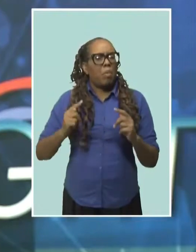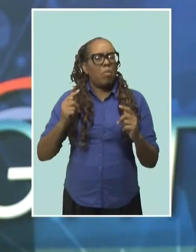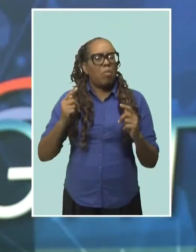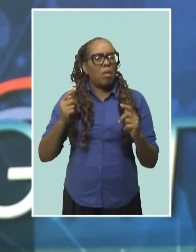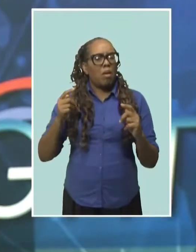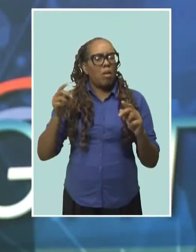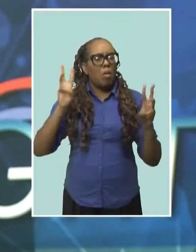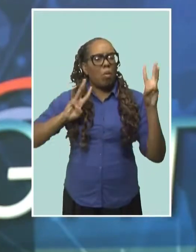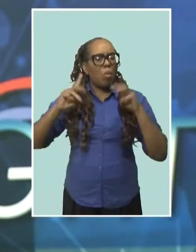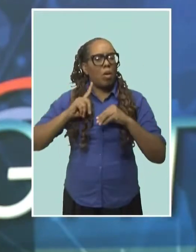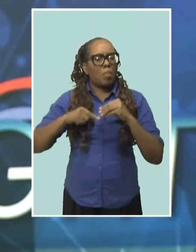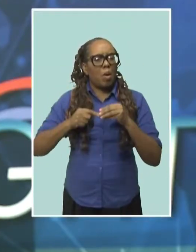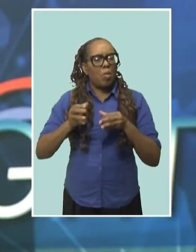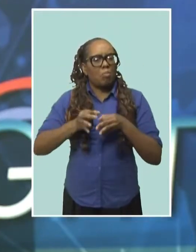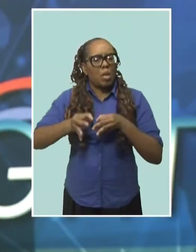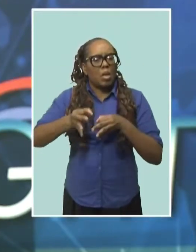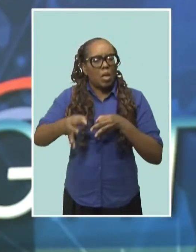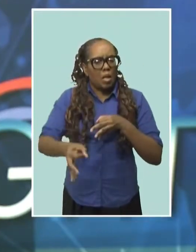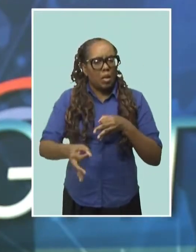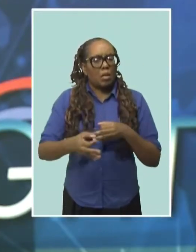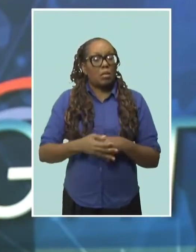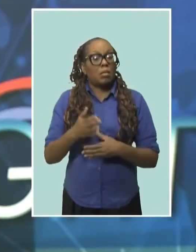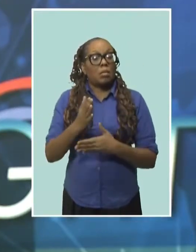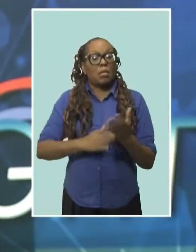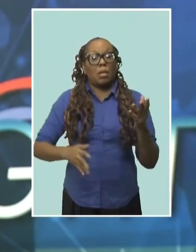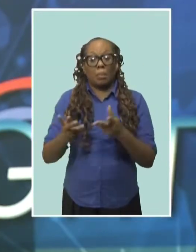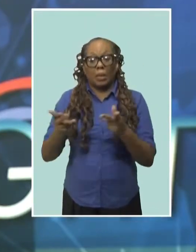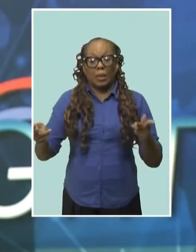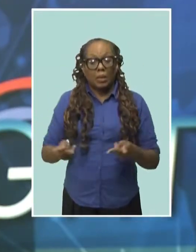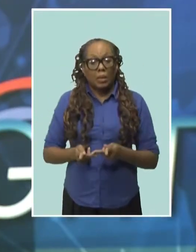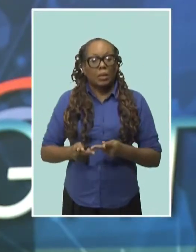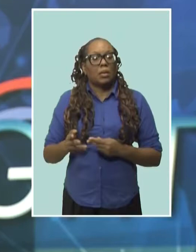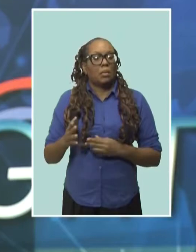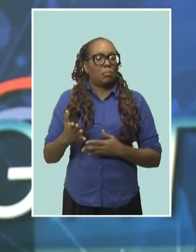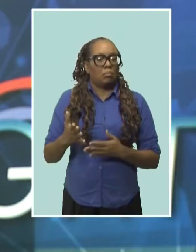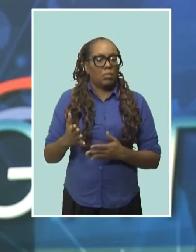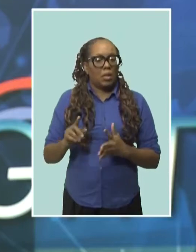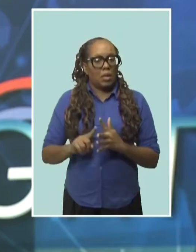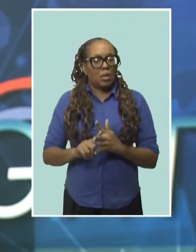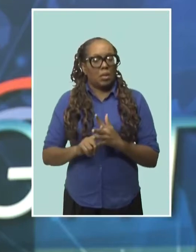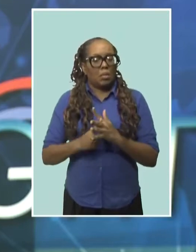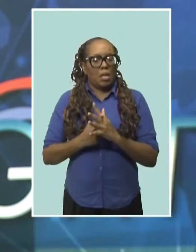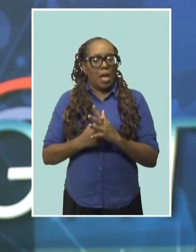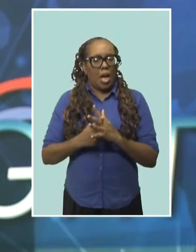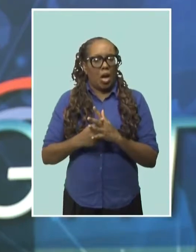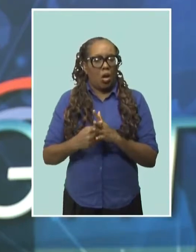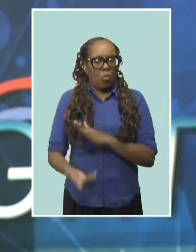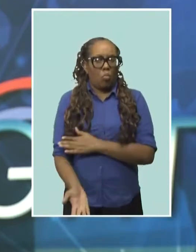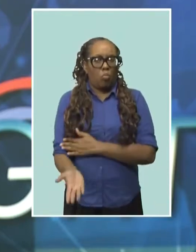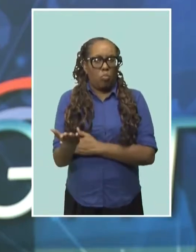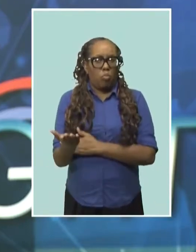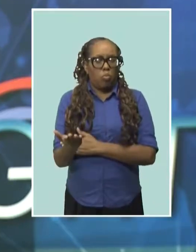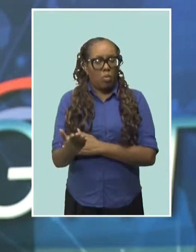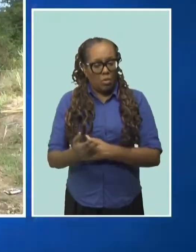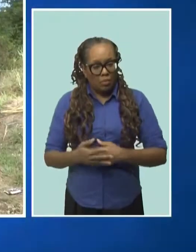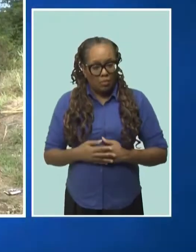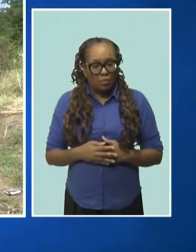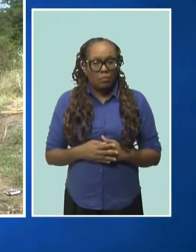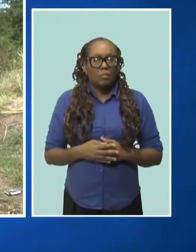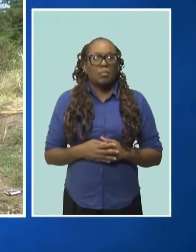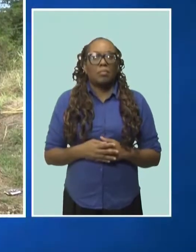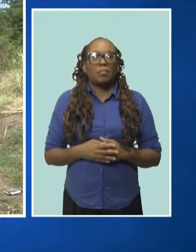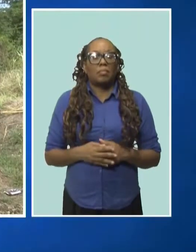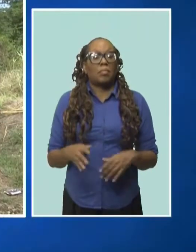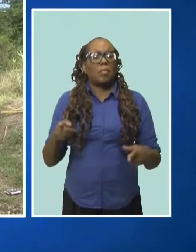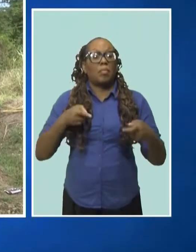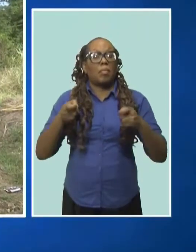production. Trevor Thorpe tells us at some plantations, activities began soon after daybreak. Manager at Edgecombe